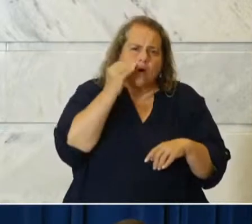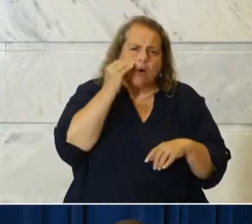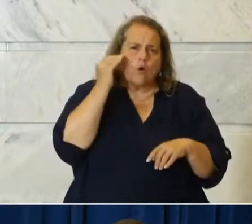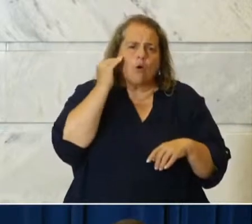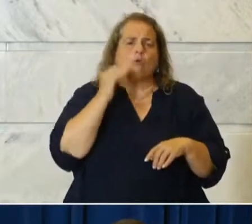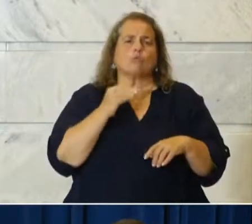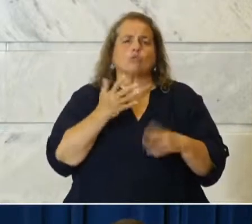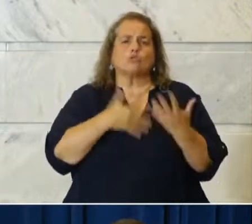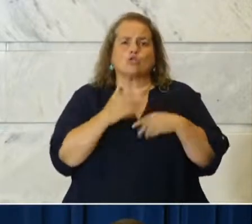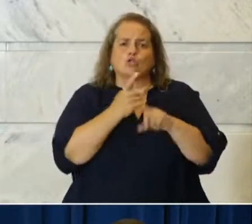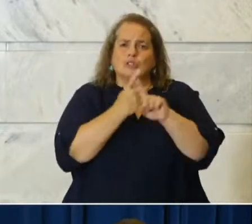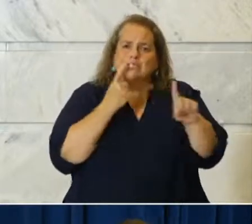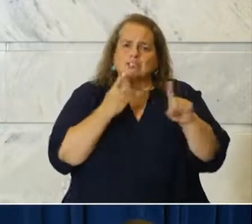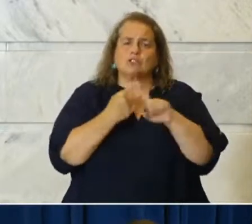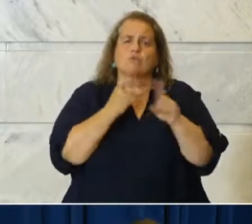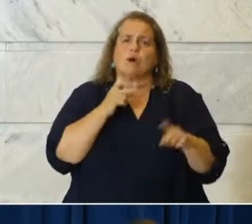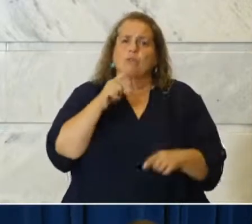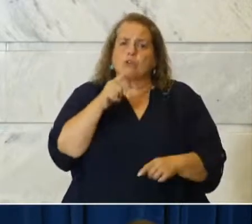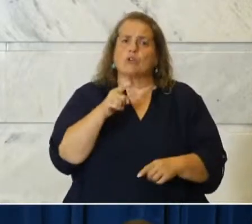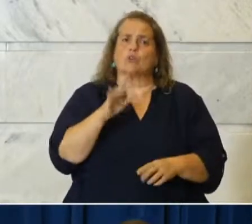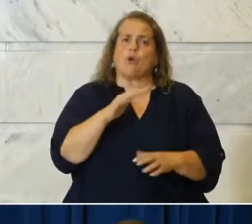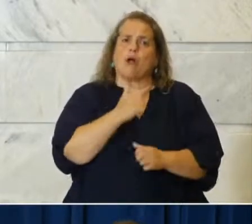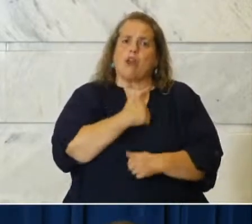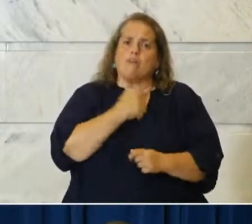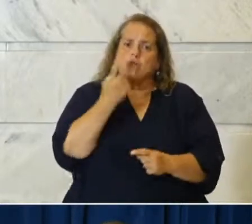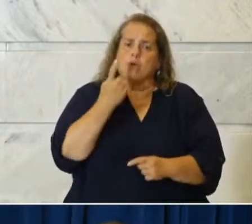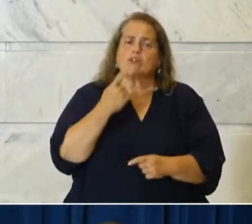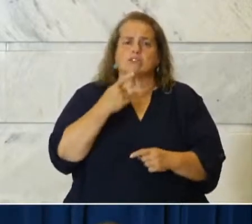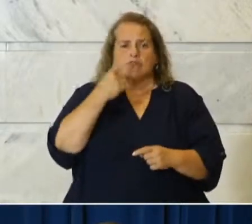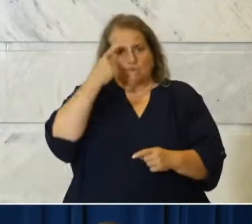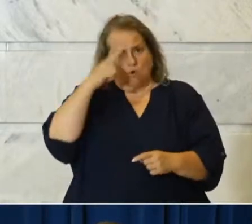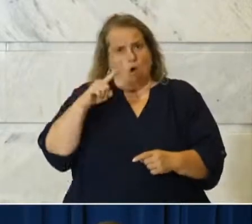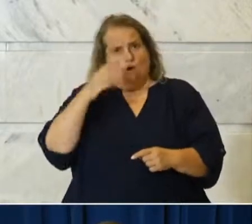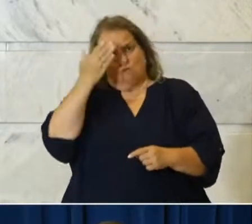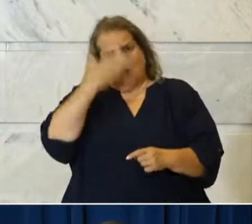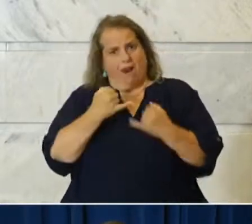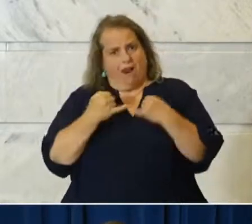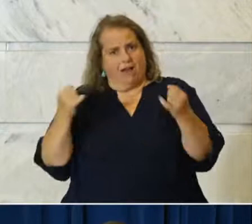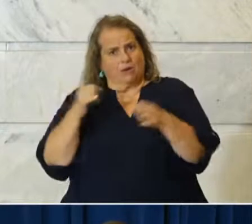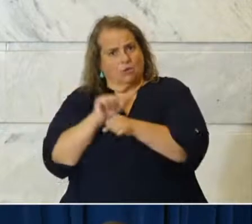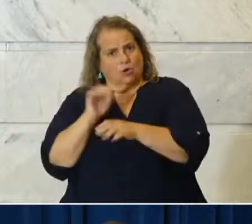you, your loved ones, and our frontline workers like Dana.